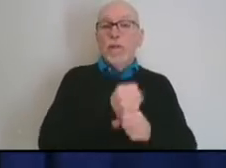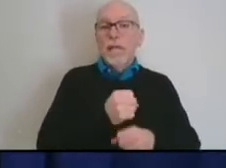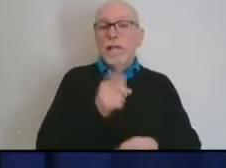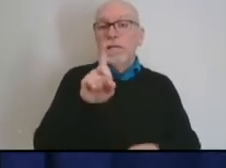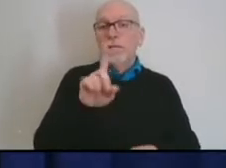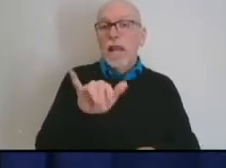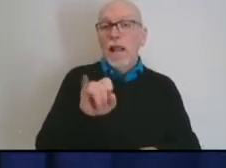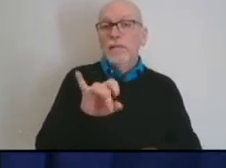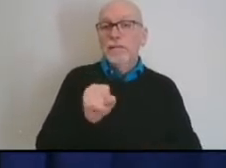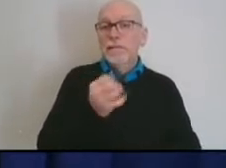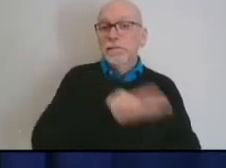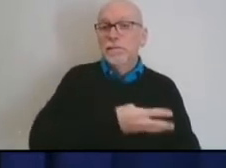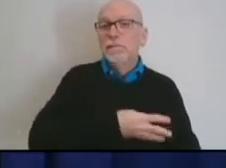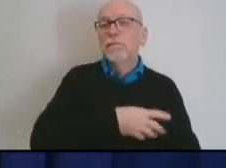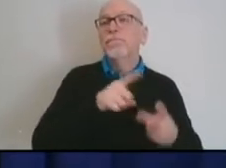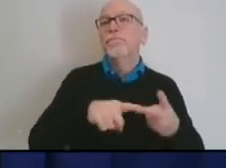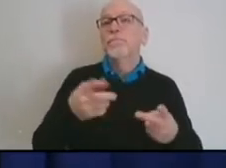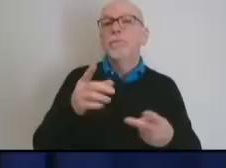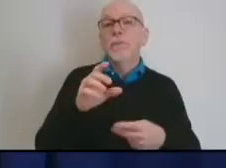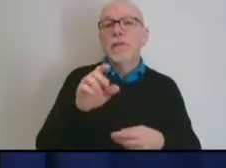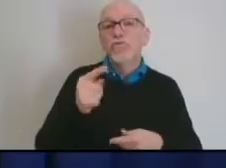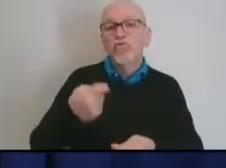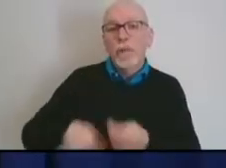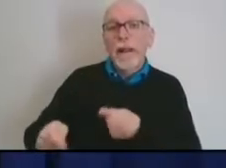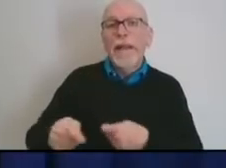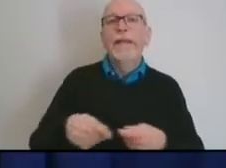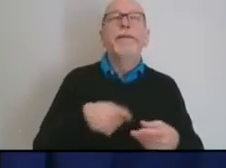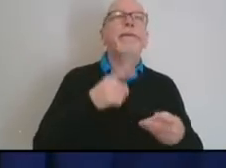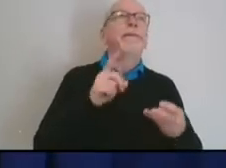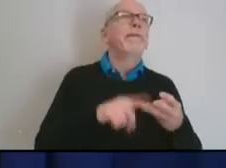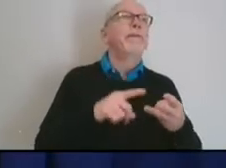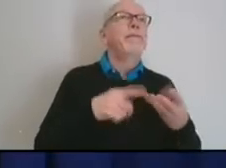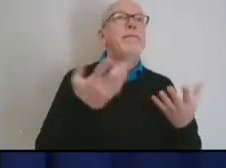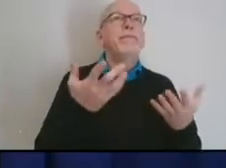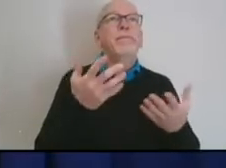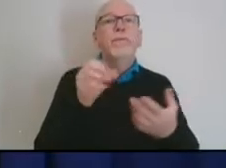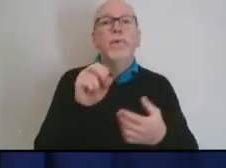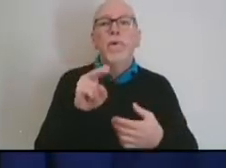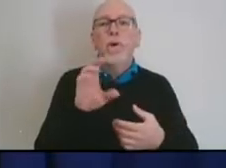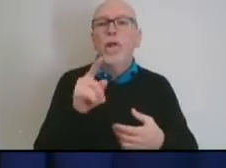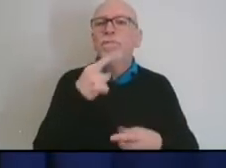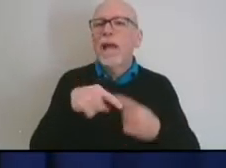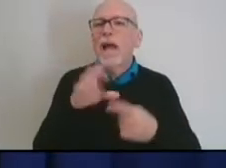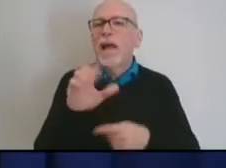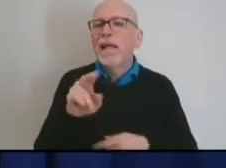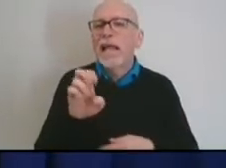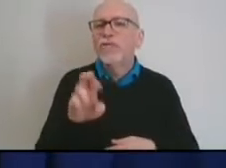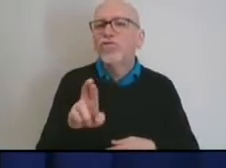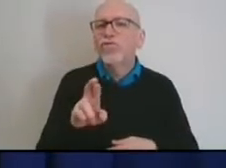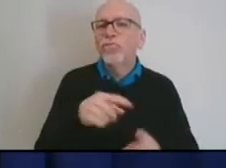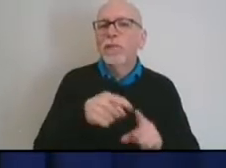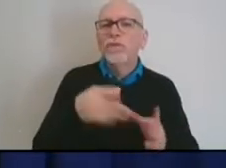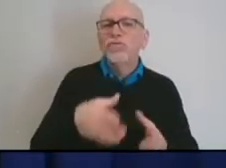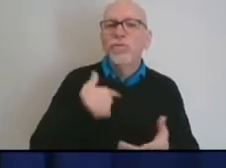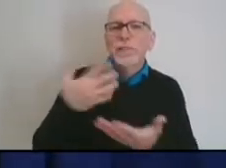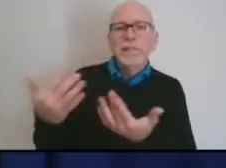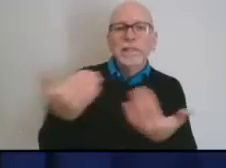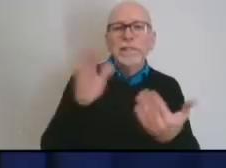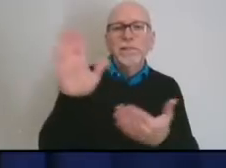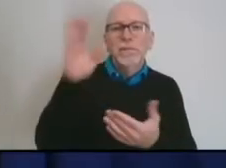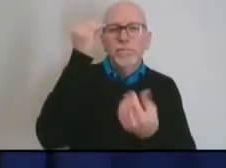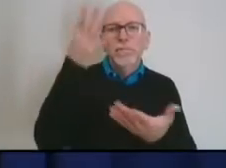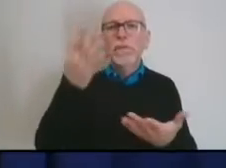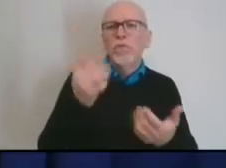that have had solid organ transplant, working to get recommendations from oncologists, from cancer specialists all over the state as to which